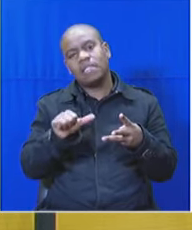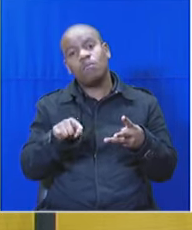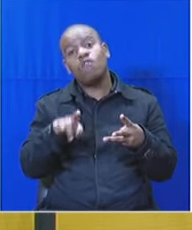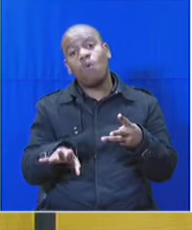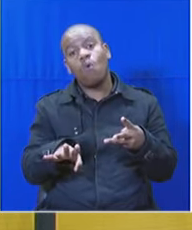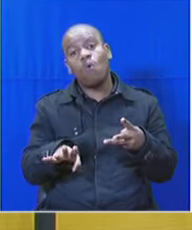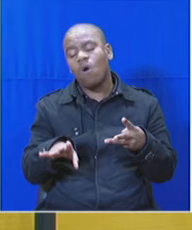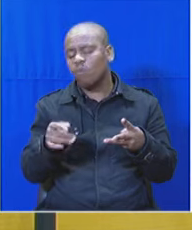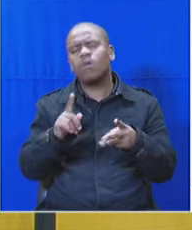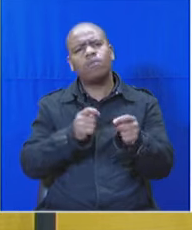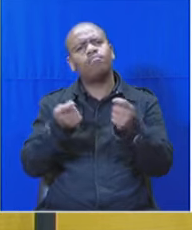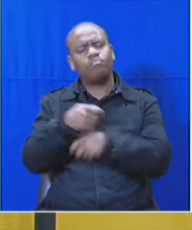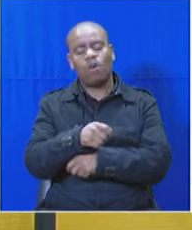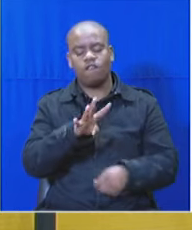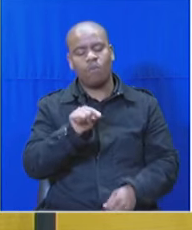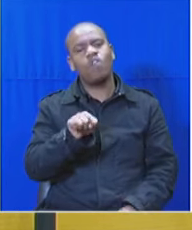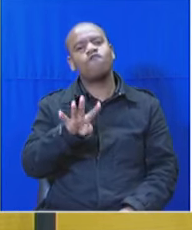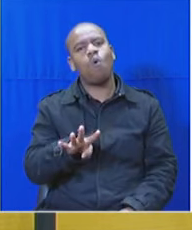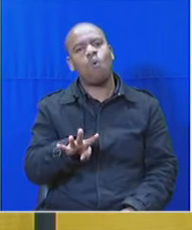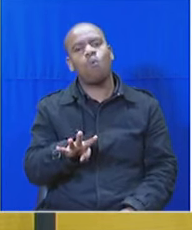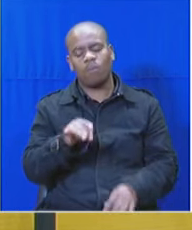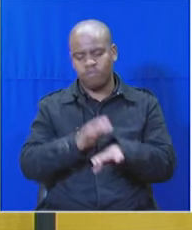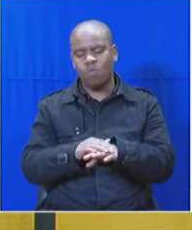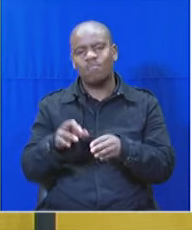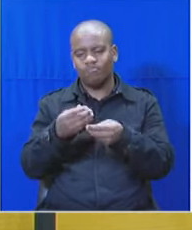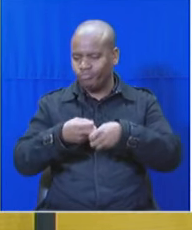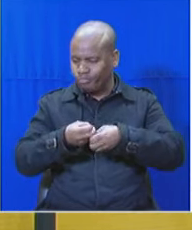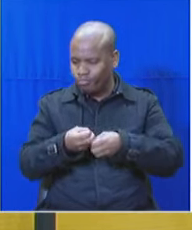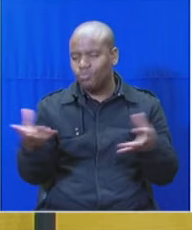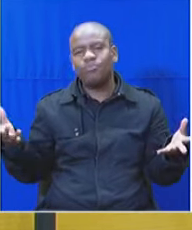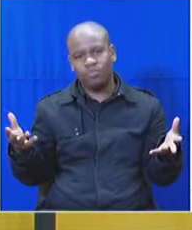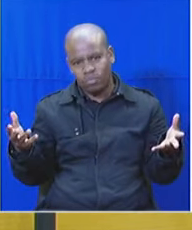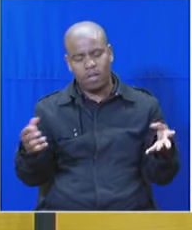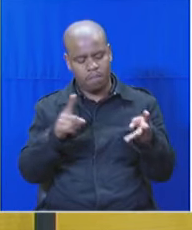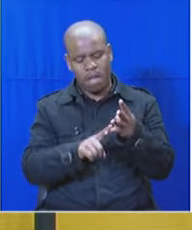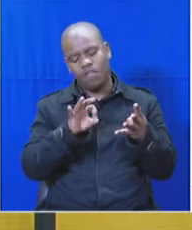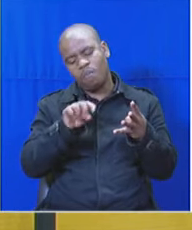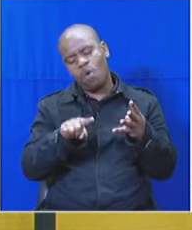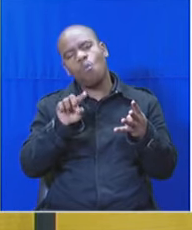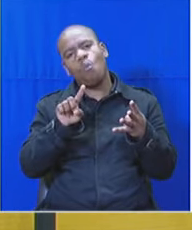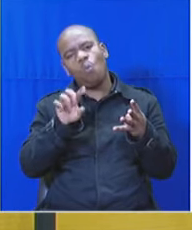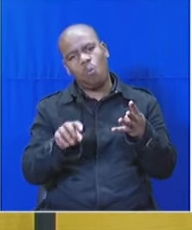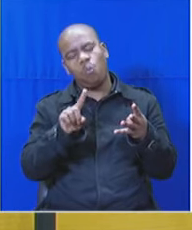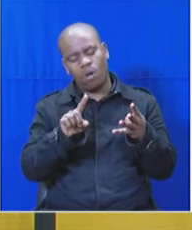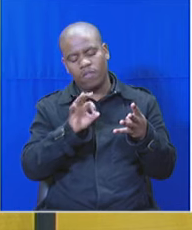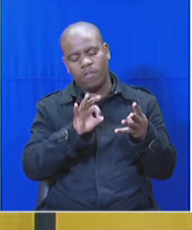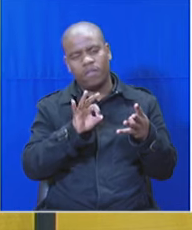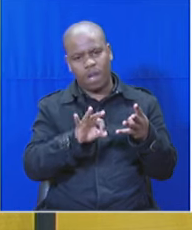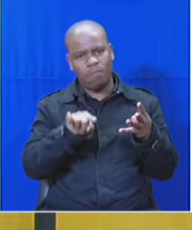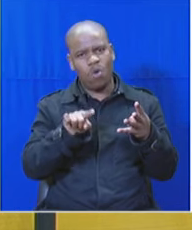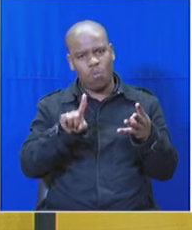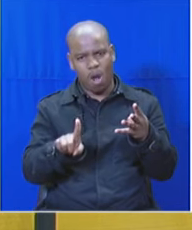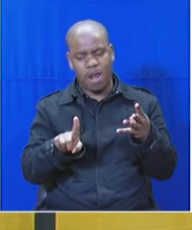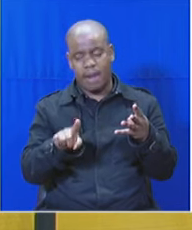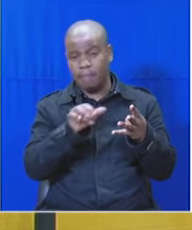transferred, 4.4 million hectares were redistributed land, and 3.1 million hectares was restitution